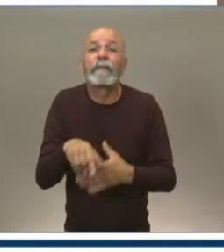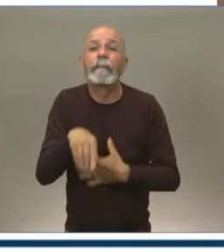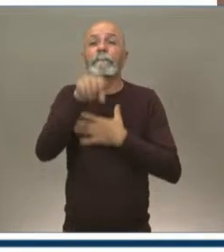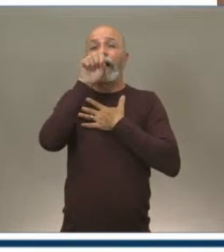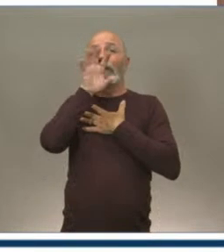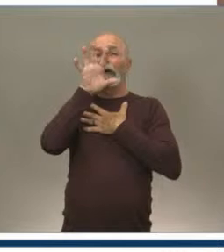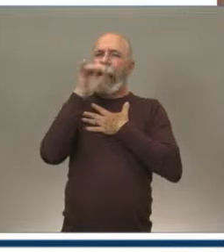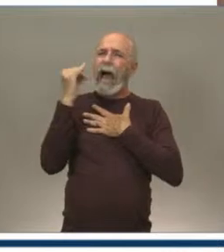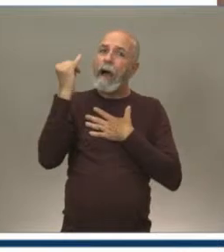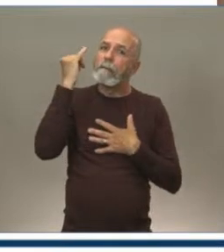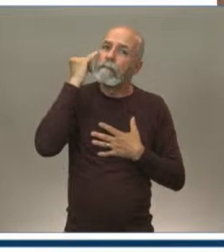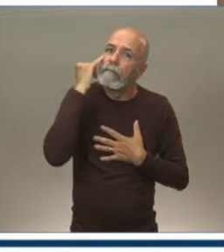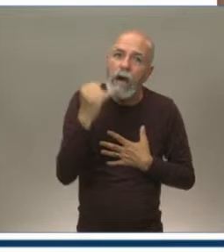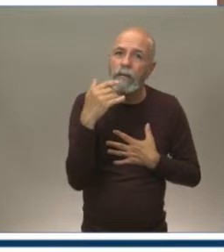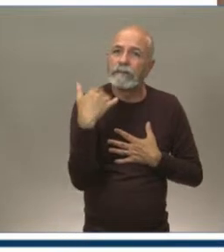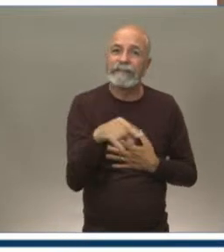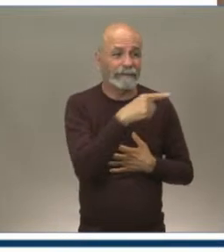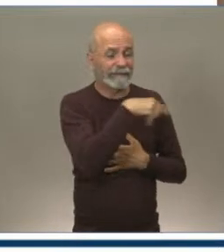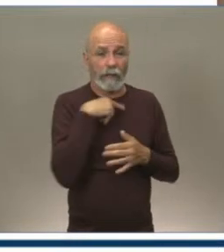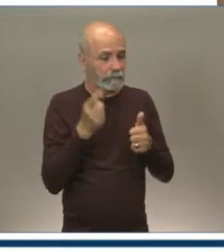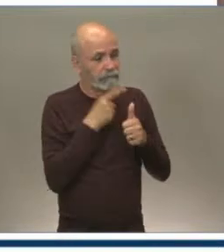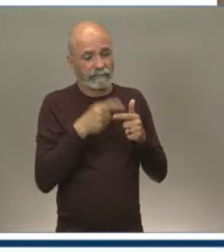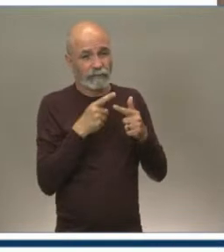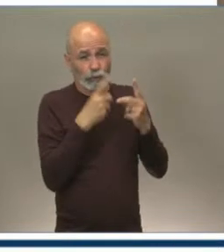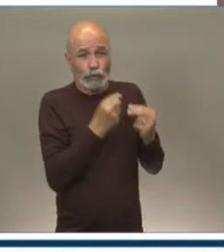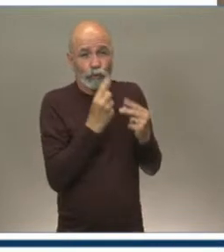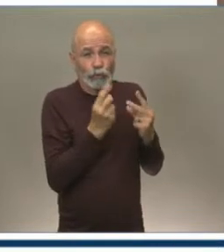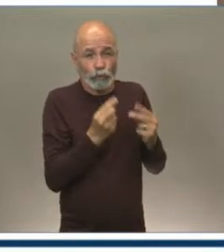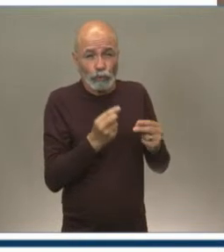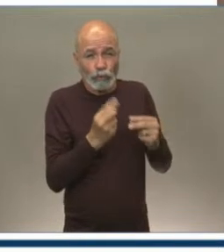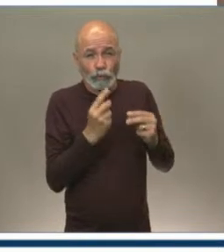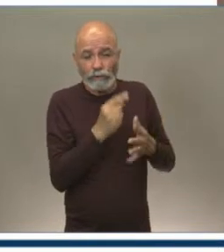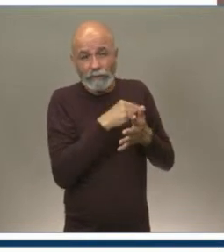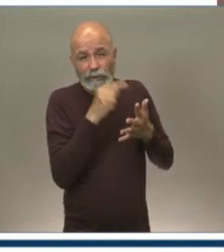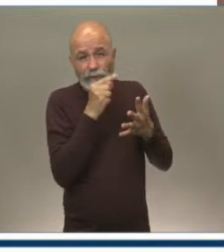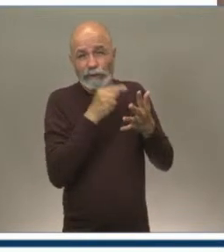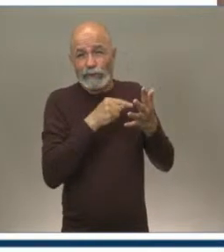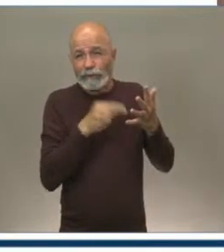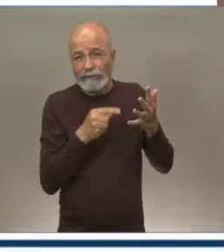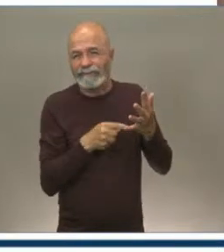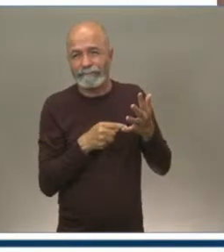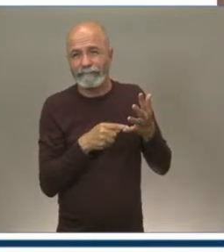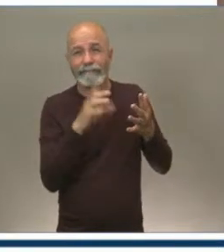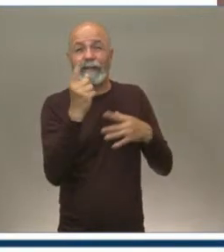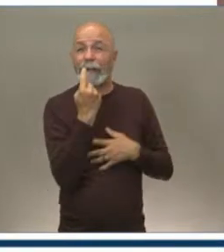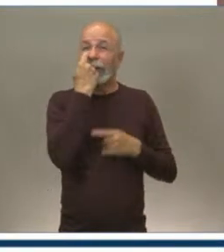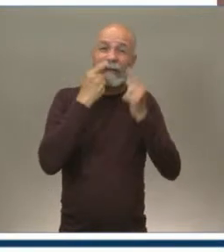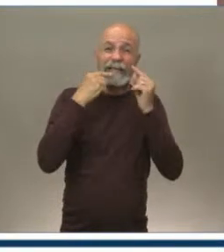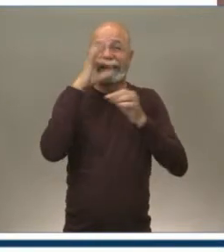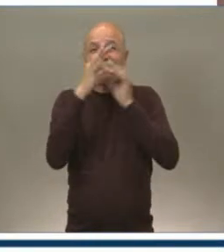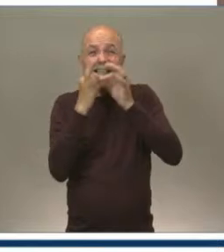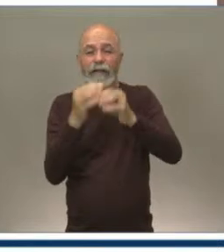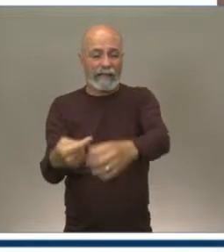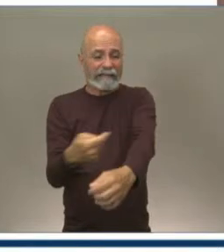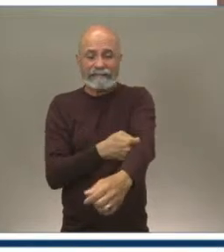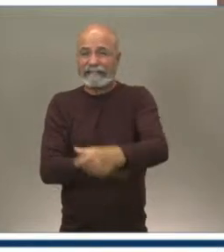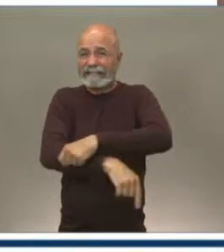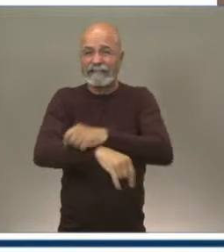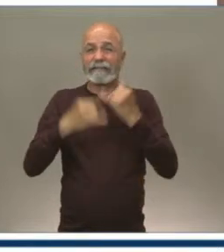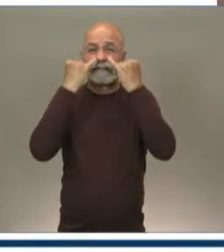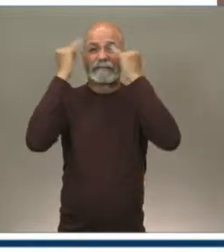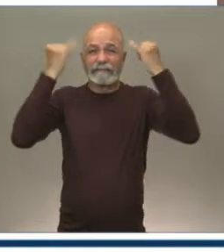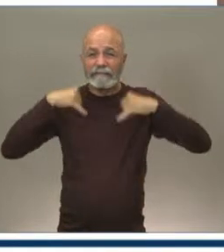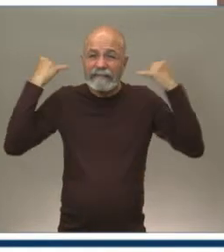multiple lines, like multiple intravenous's and other lines, breathing tubes, many other, other